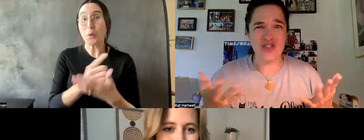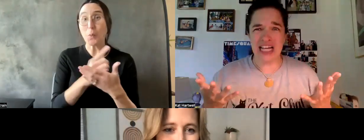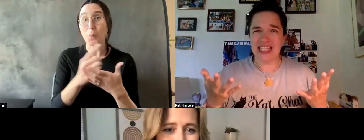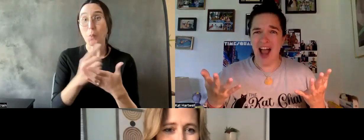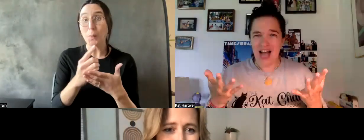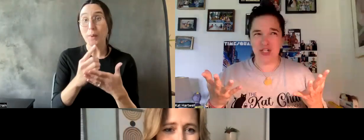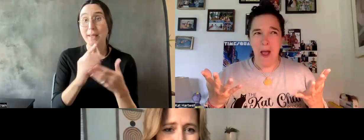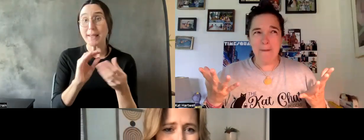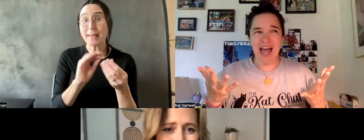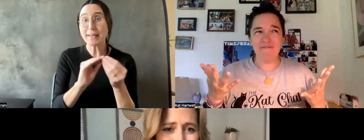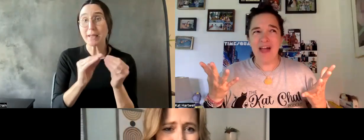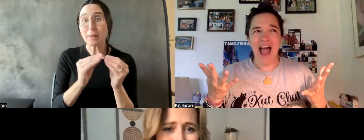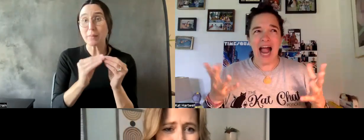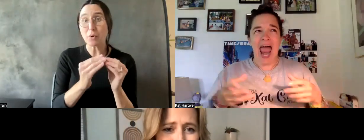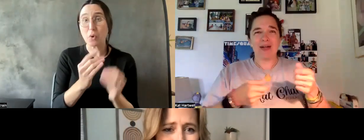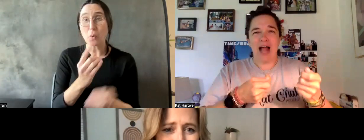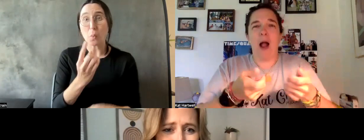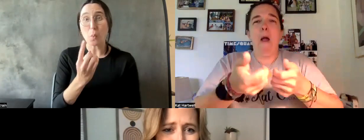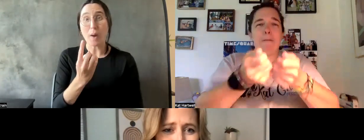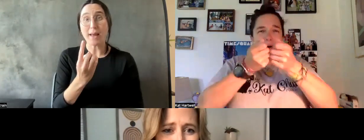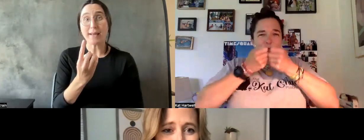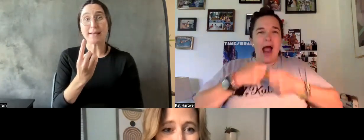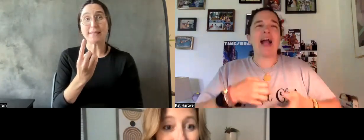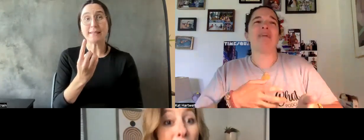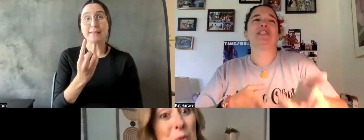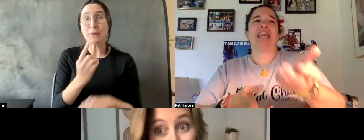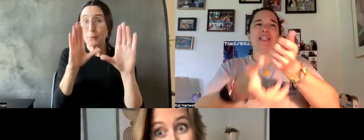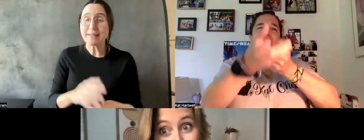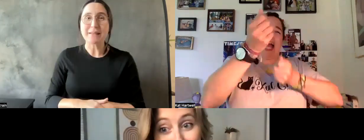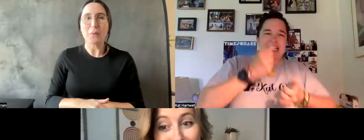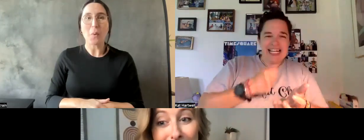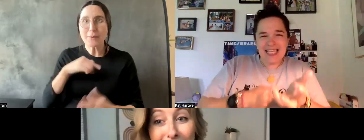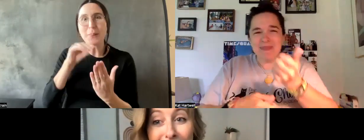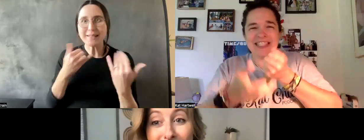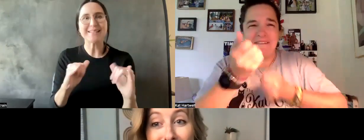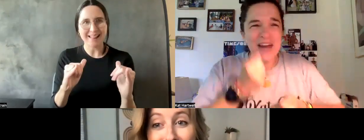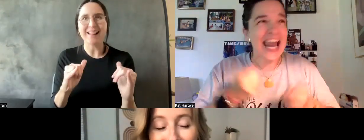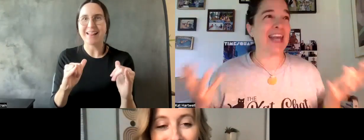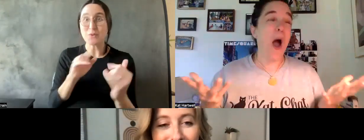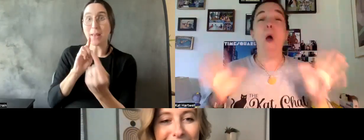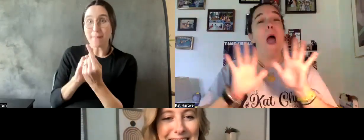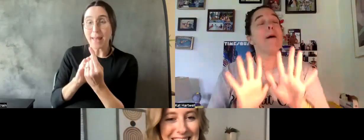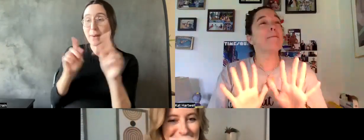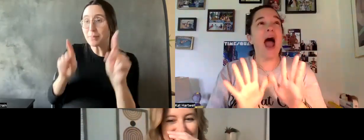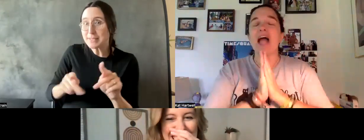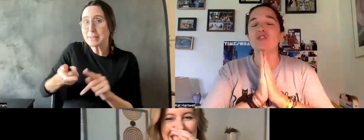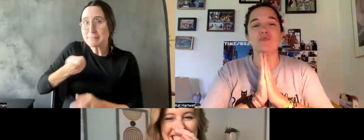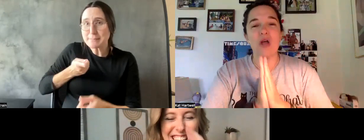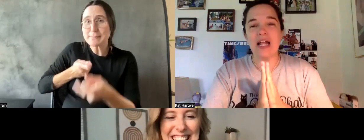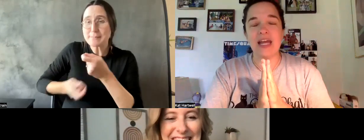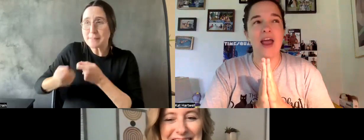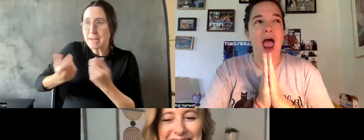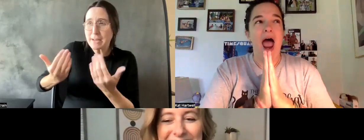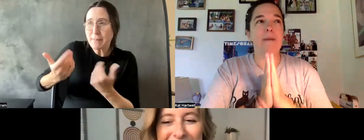to say Jesse Hutch because I felt like I had to like pull out conversation Really? and get them stuff in. I know, but I